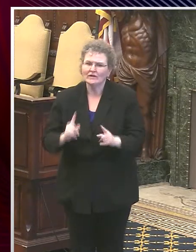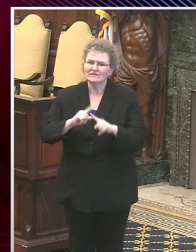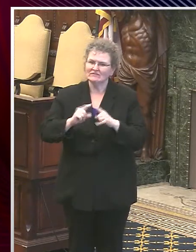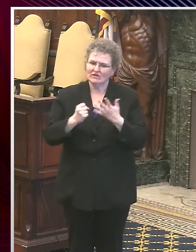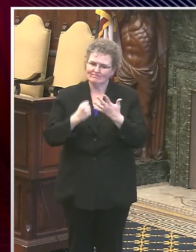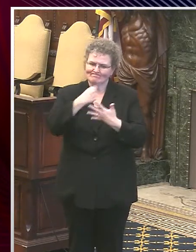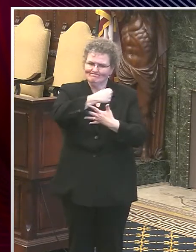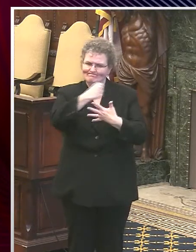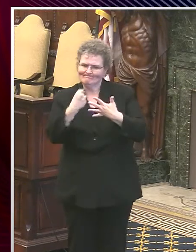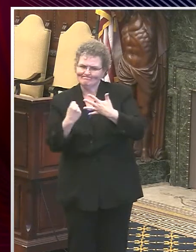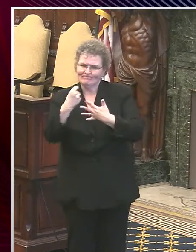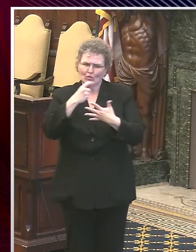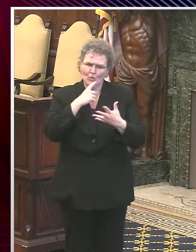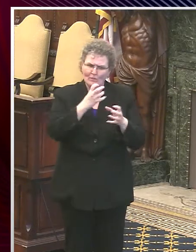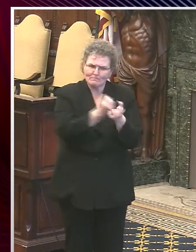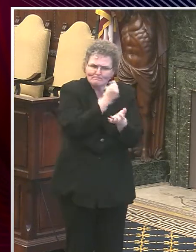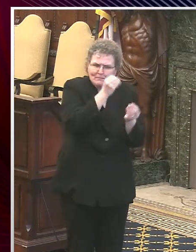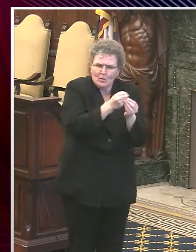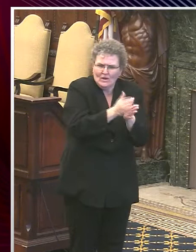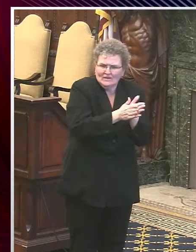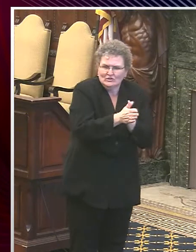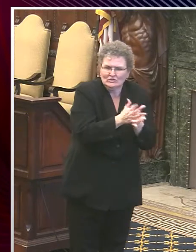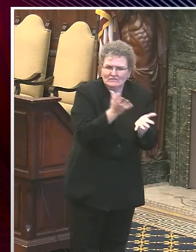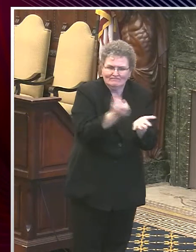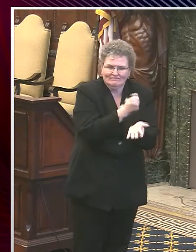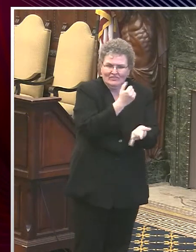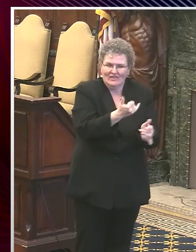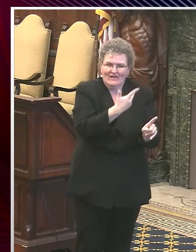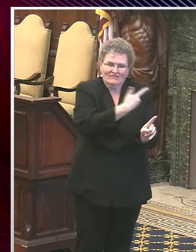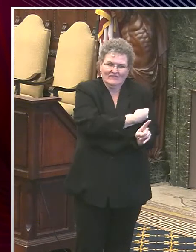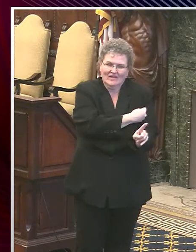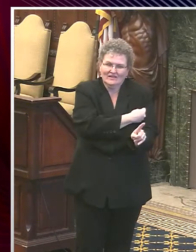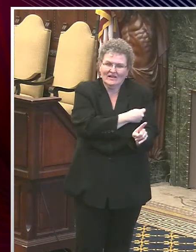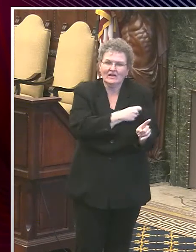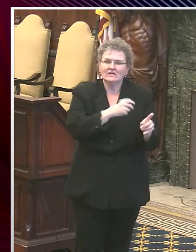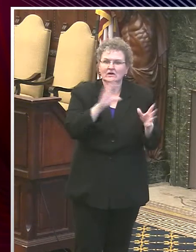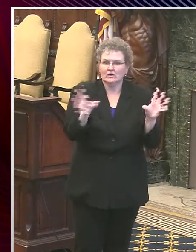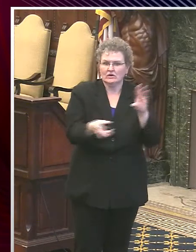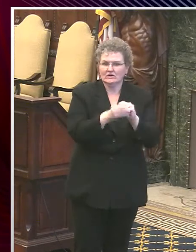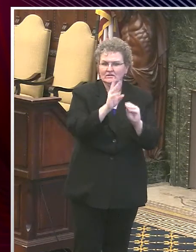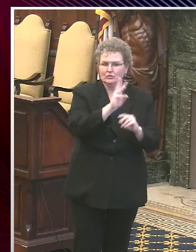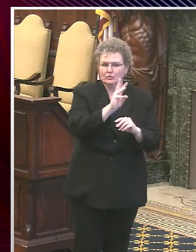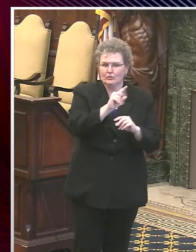their interest noted by us as an organization. The link for that is